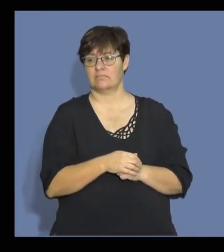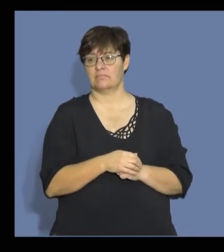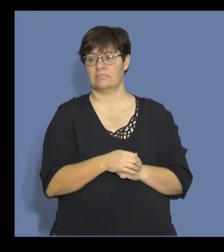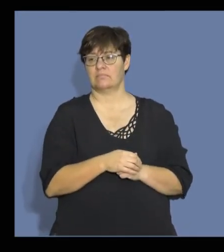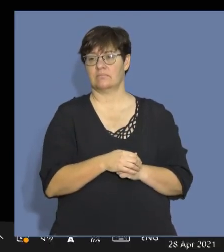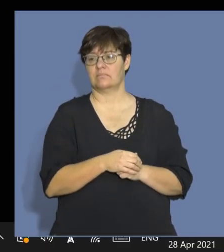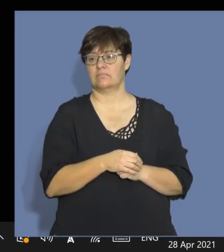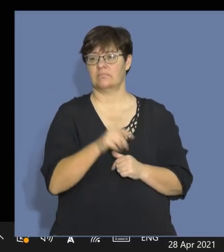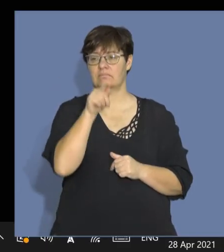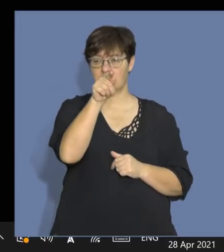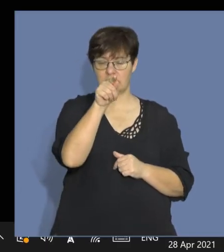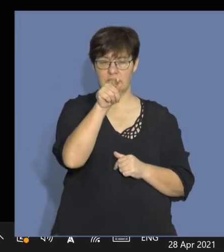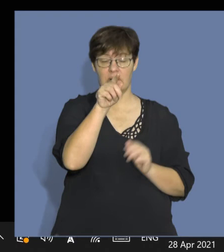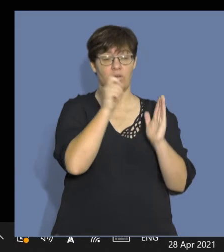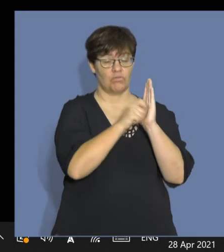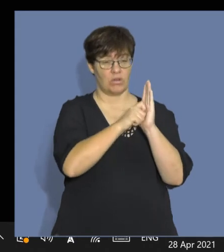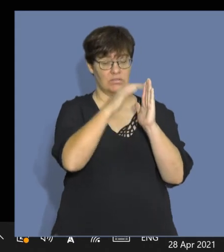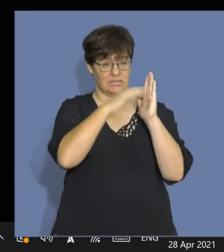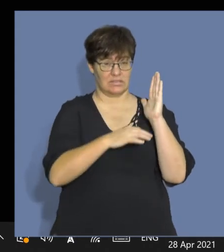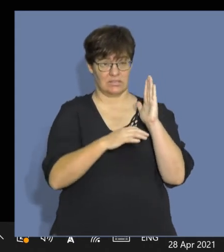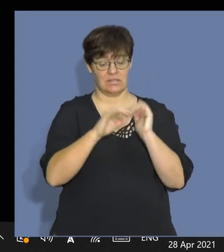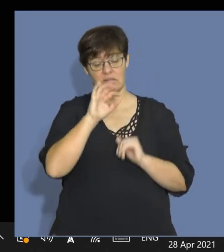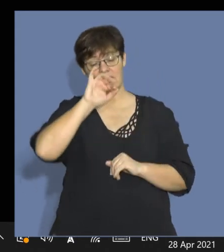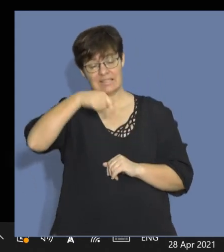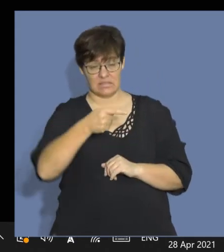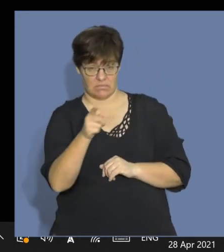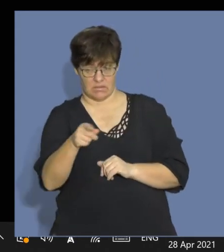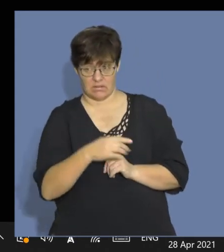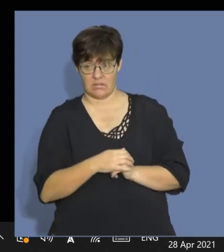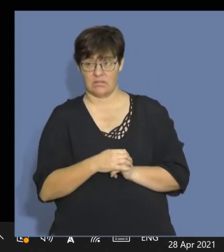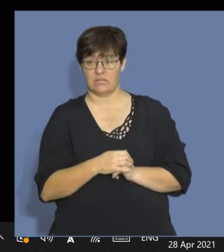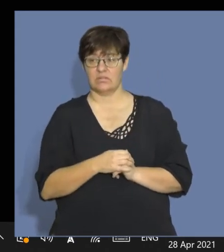go back to that. I am actually going to write down the decimal value of